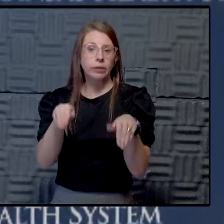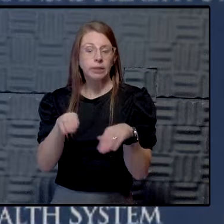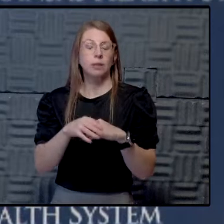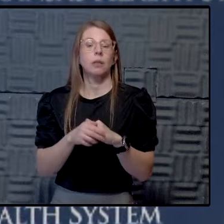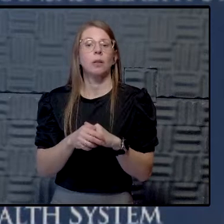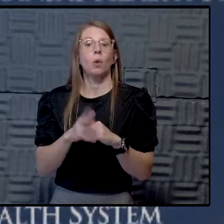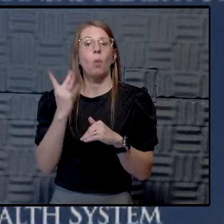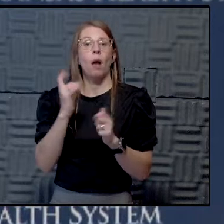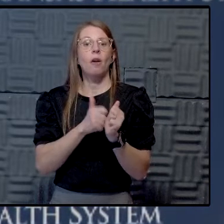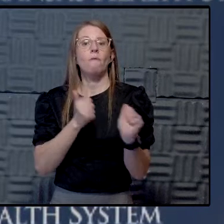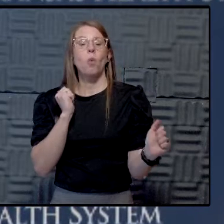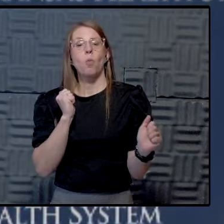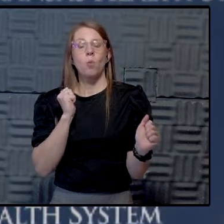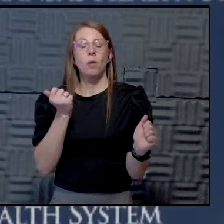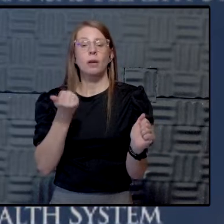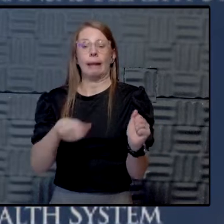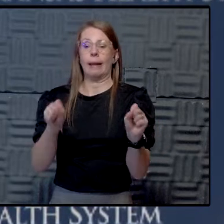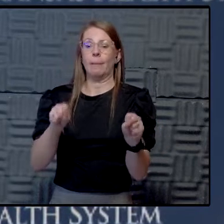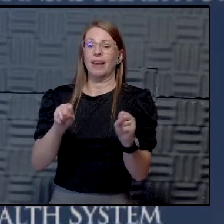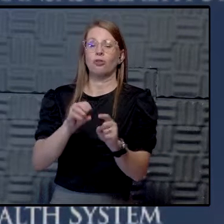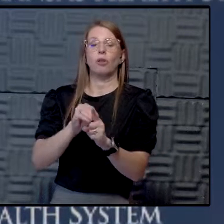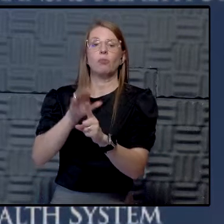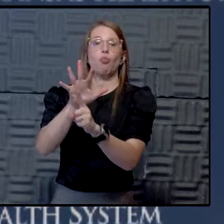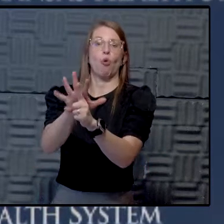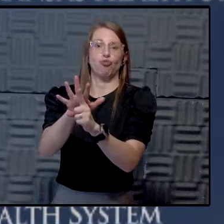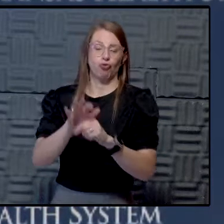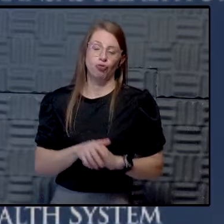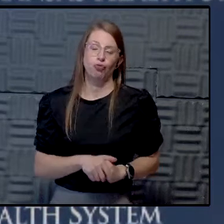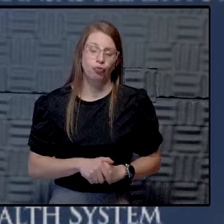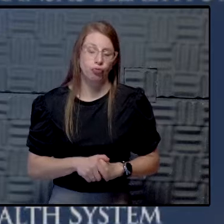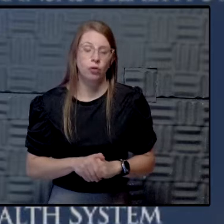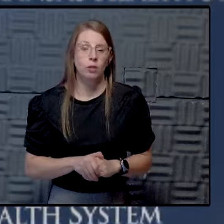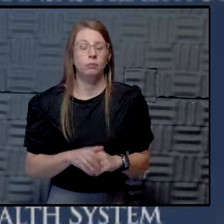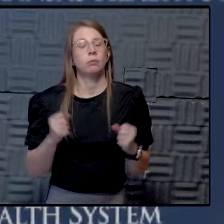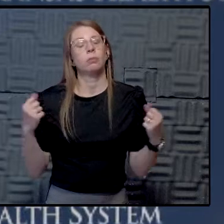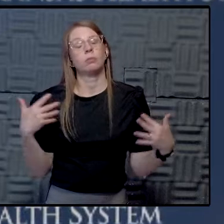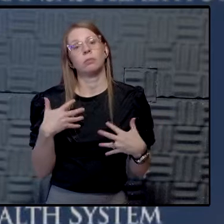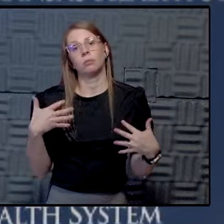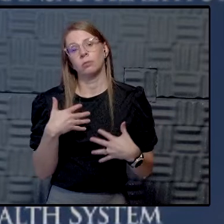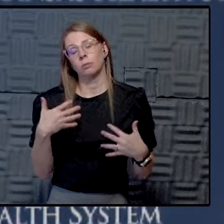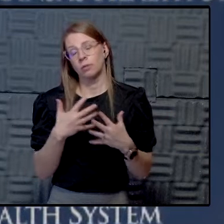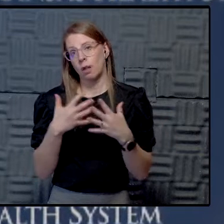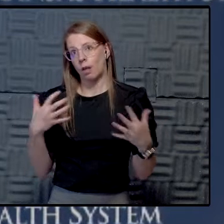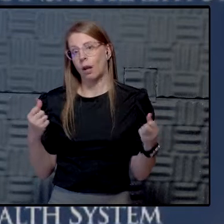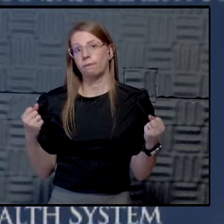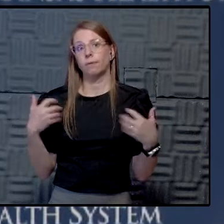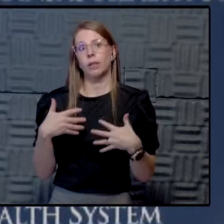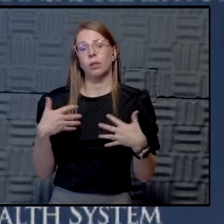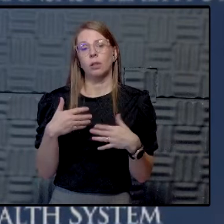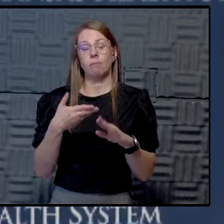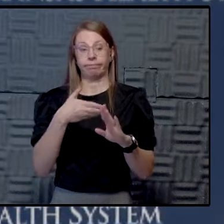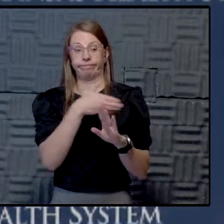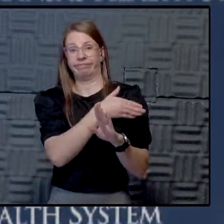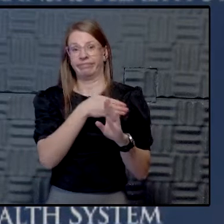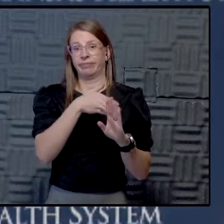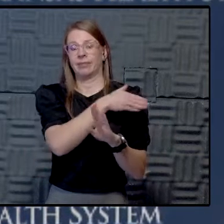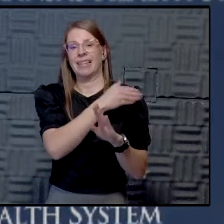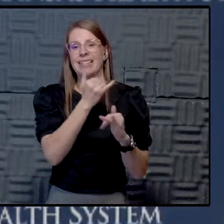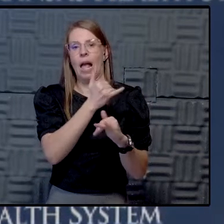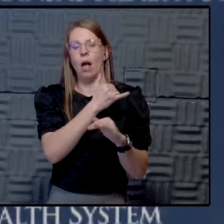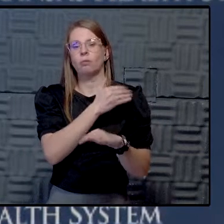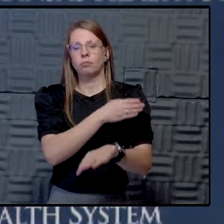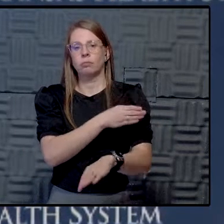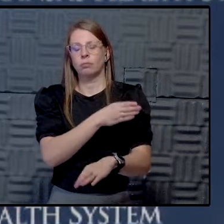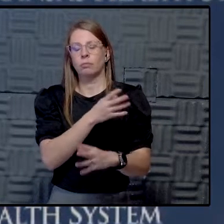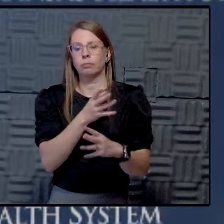as to avoid any potential exposure. And there was a lot of fear. So yes, early on, I think that's gotten a lot better now